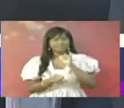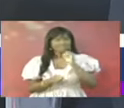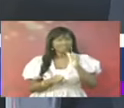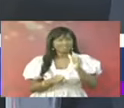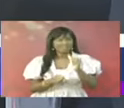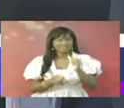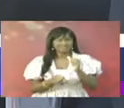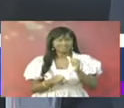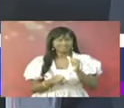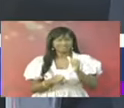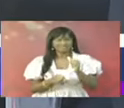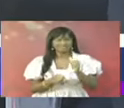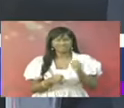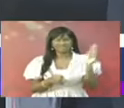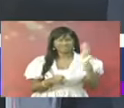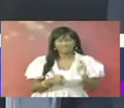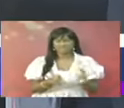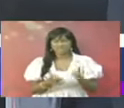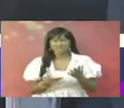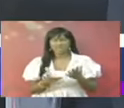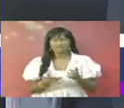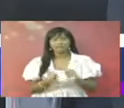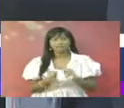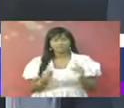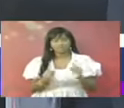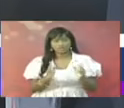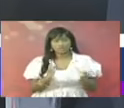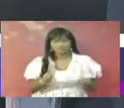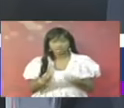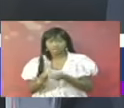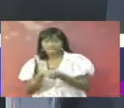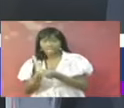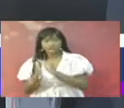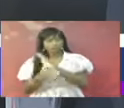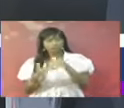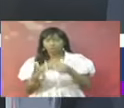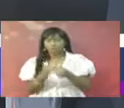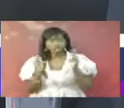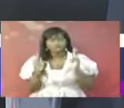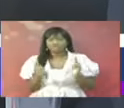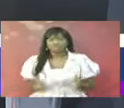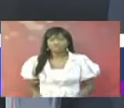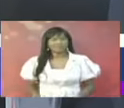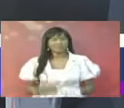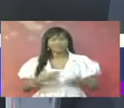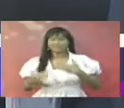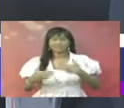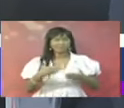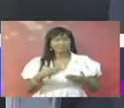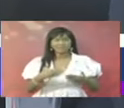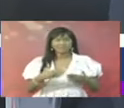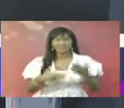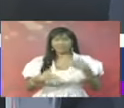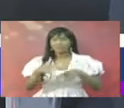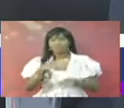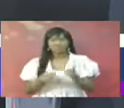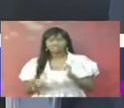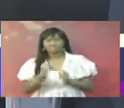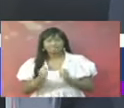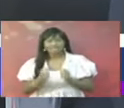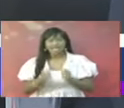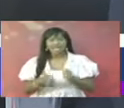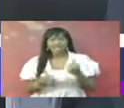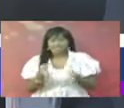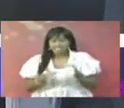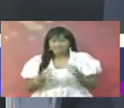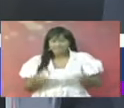have been, but again, as we said, we're counting everyone as human being living, breathing on landmass of Trinidad and Tobago.